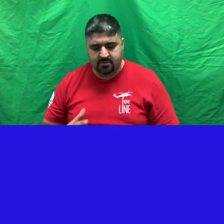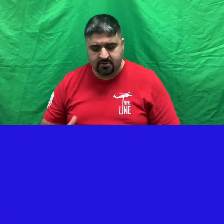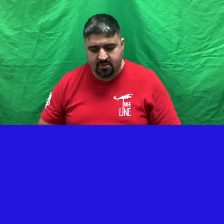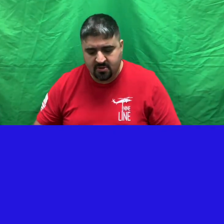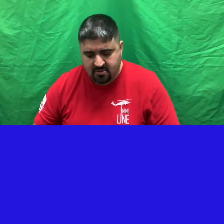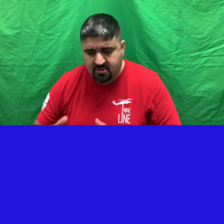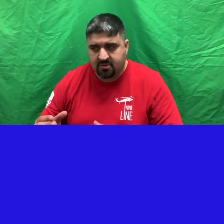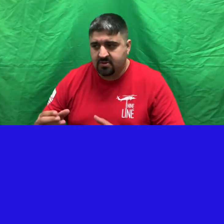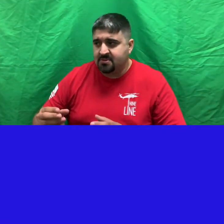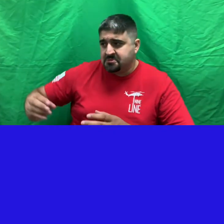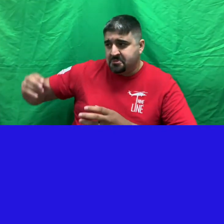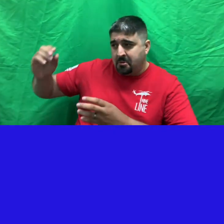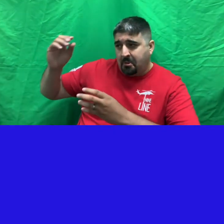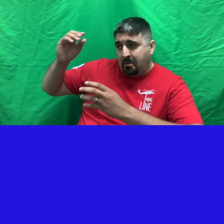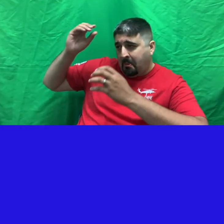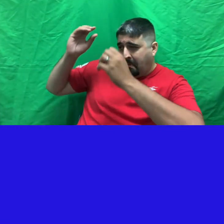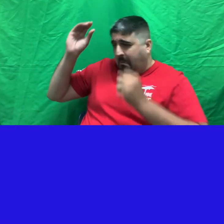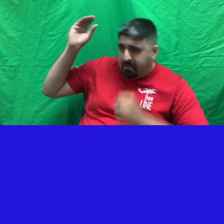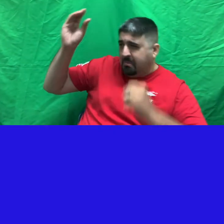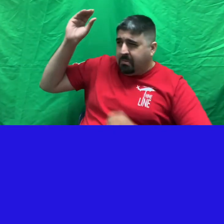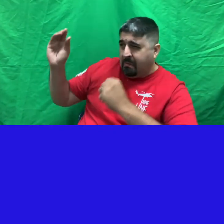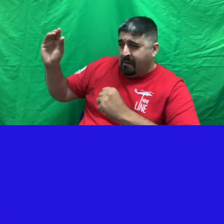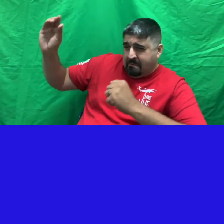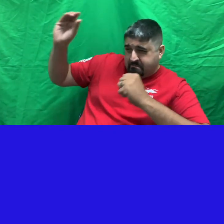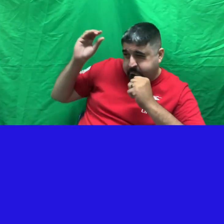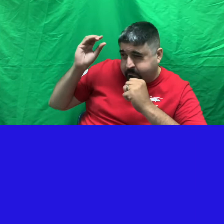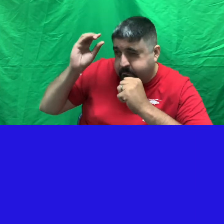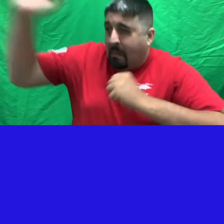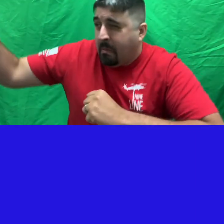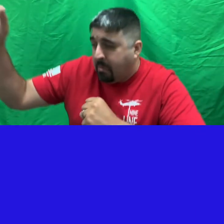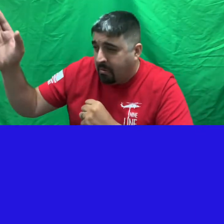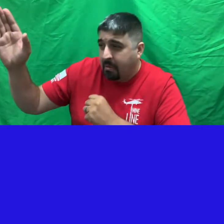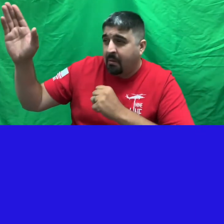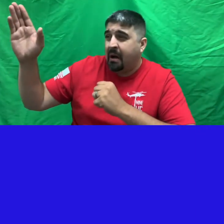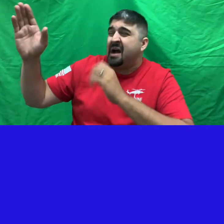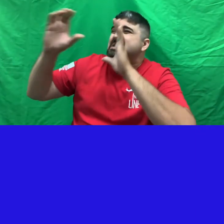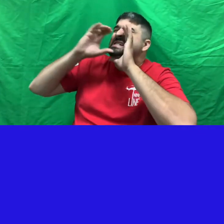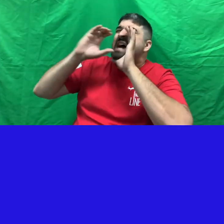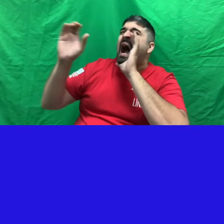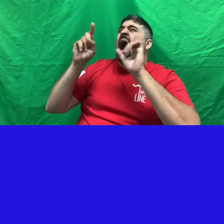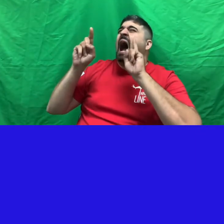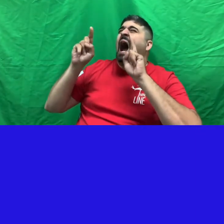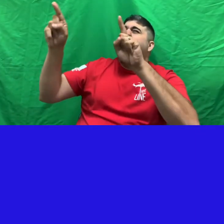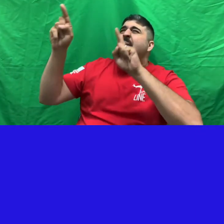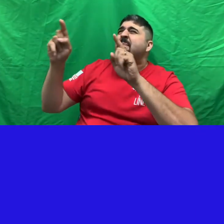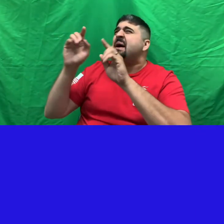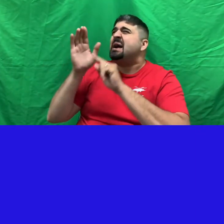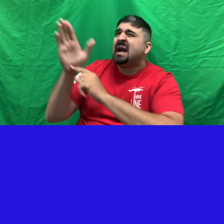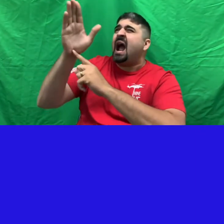he shouted, "Up, kite, up!"